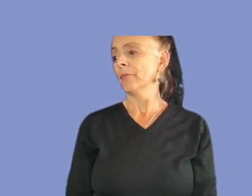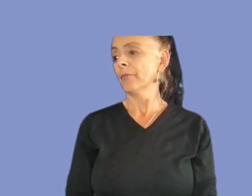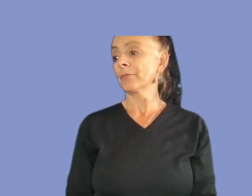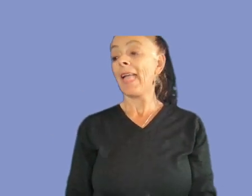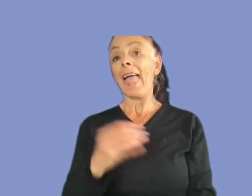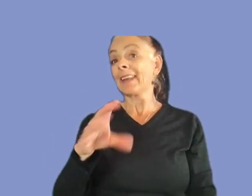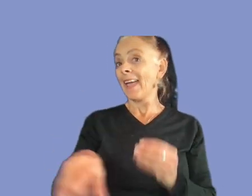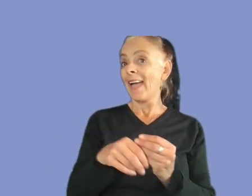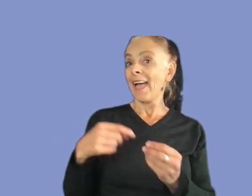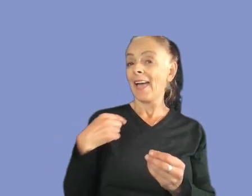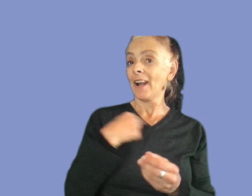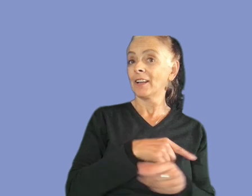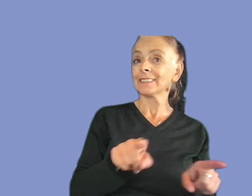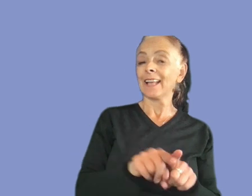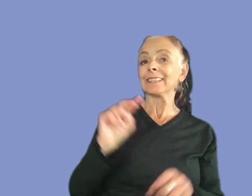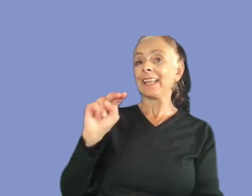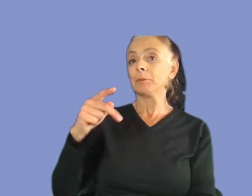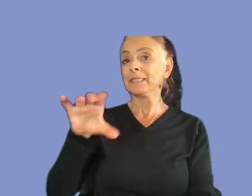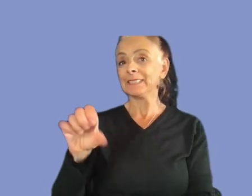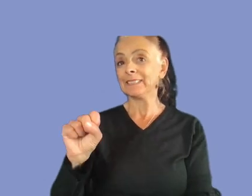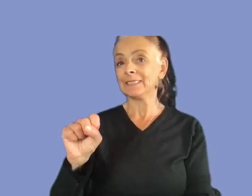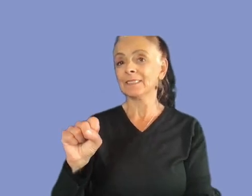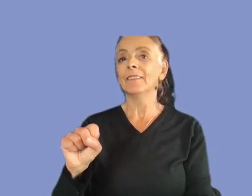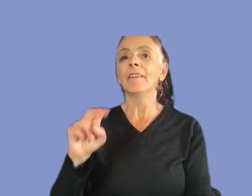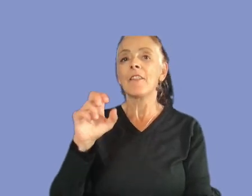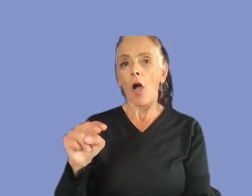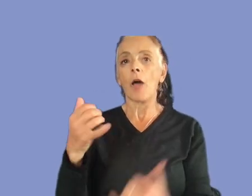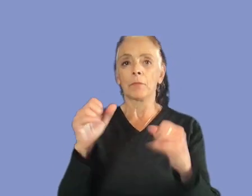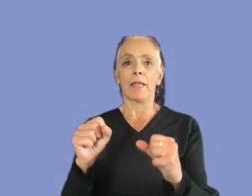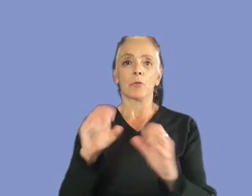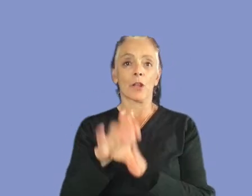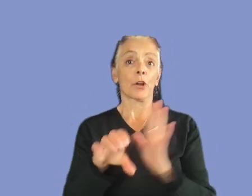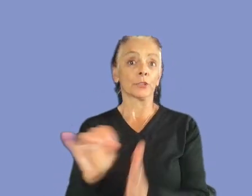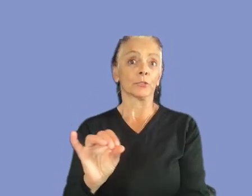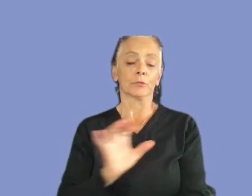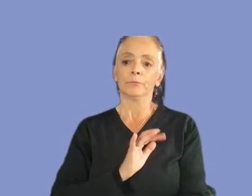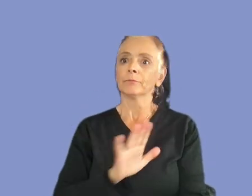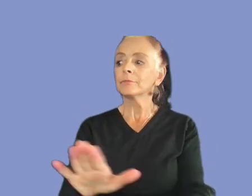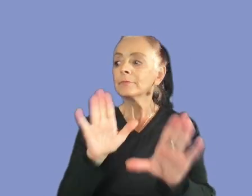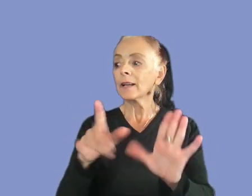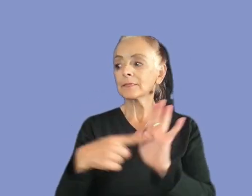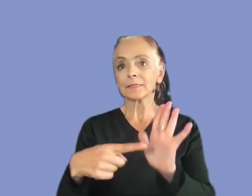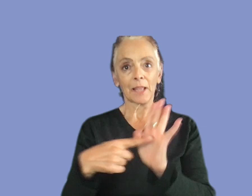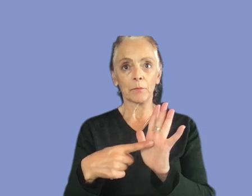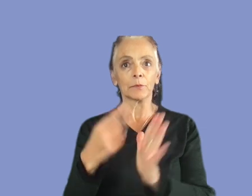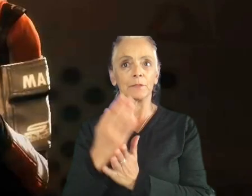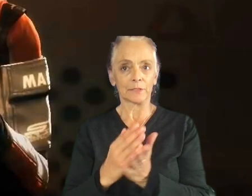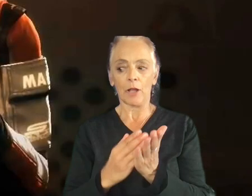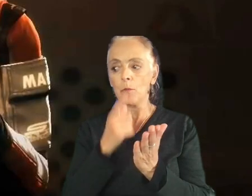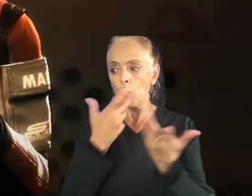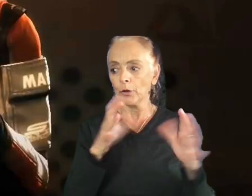And add us as NPCs, non-playable characters. There are some excellent examples of people already doing